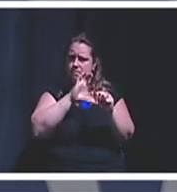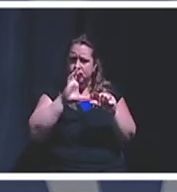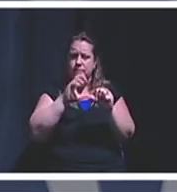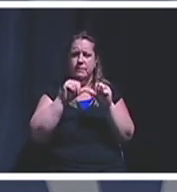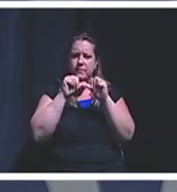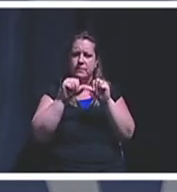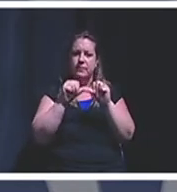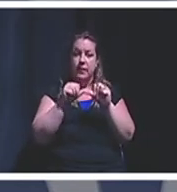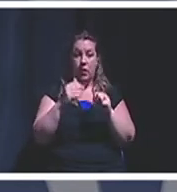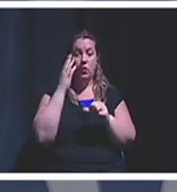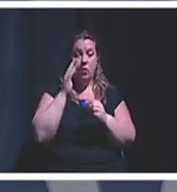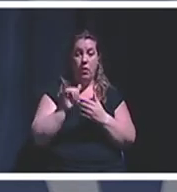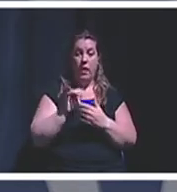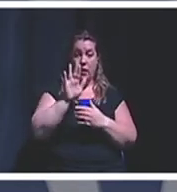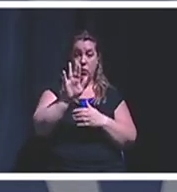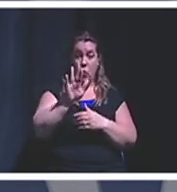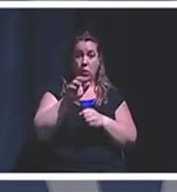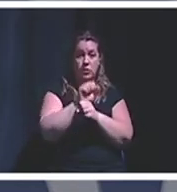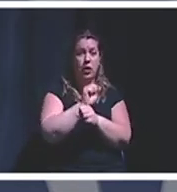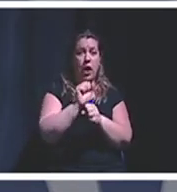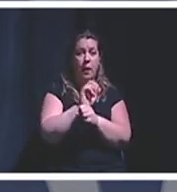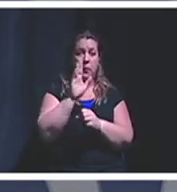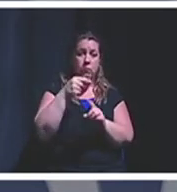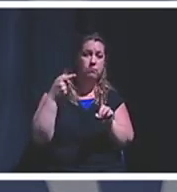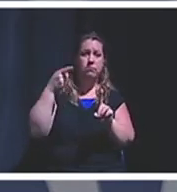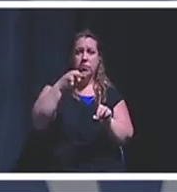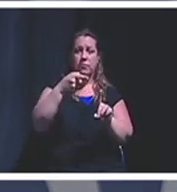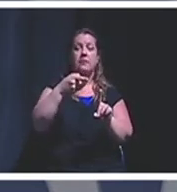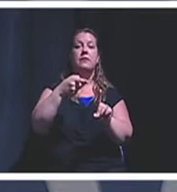job you are meant to do is out there.